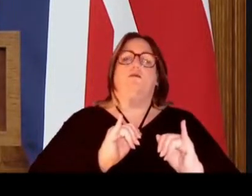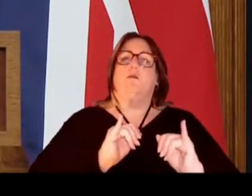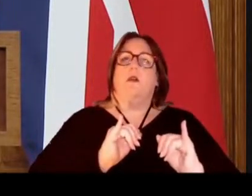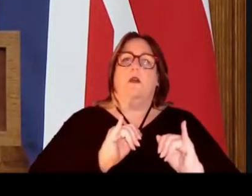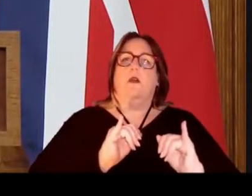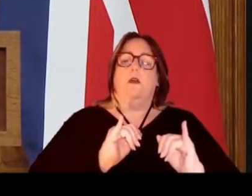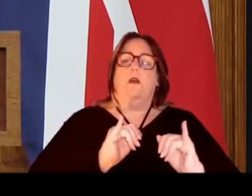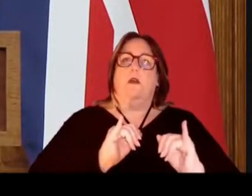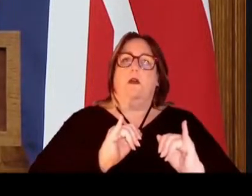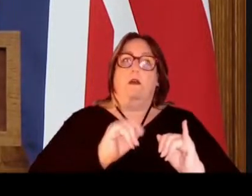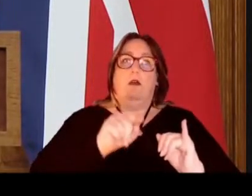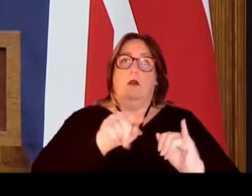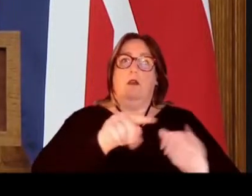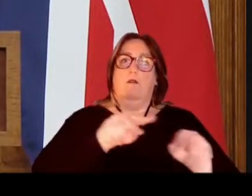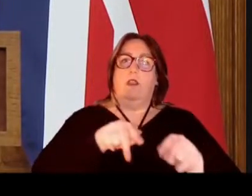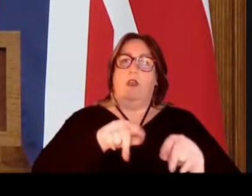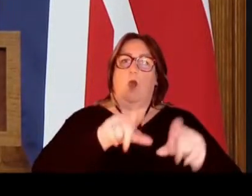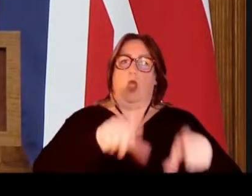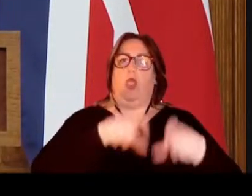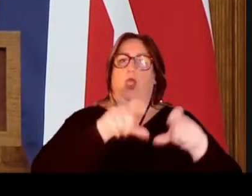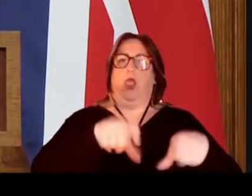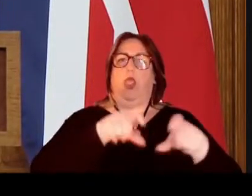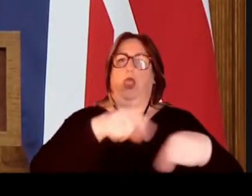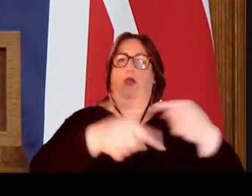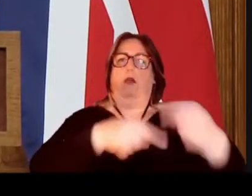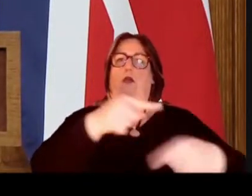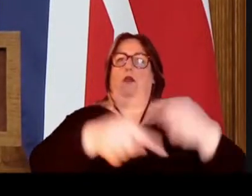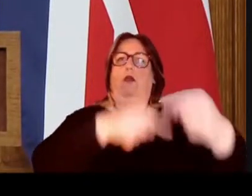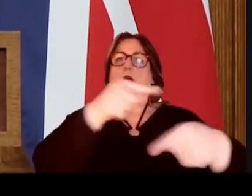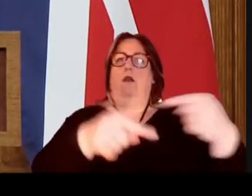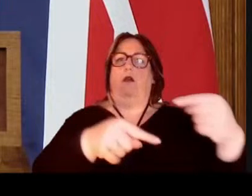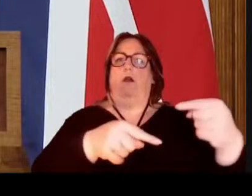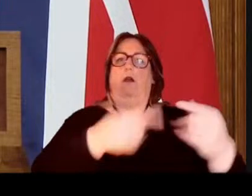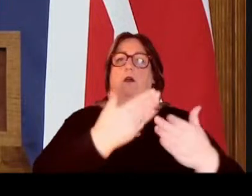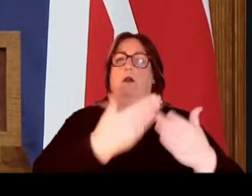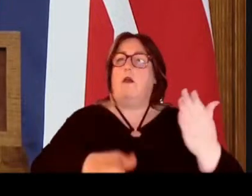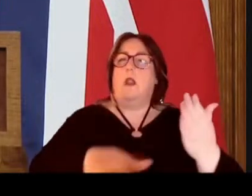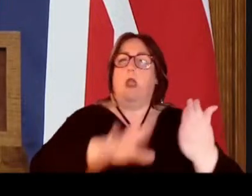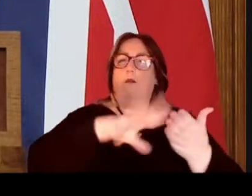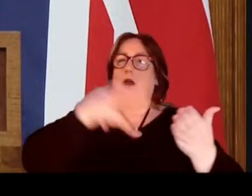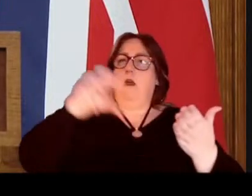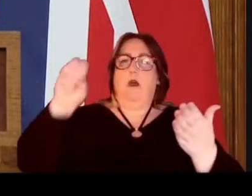down. No, that cannot be right.